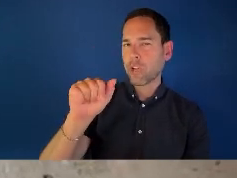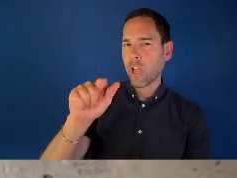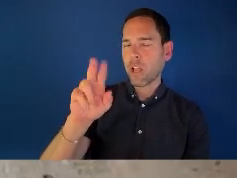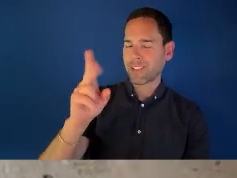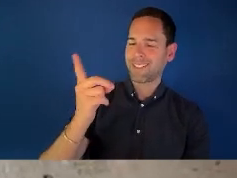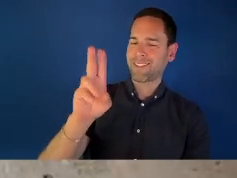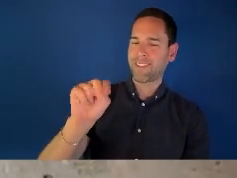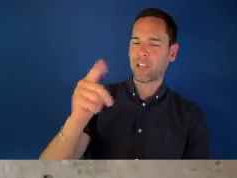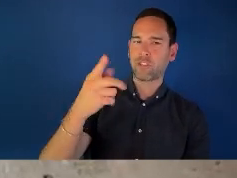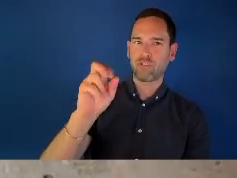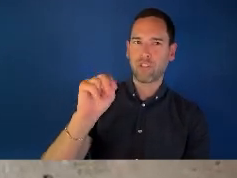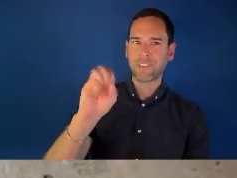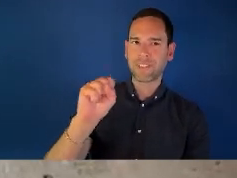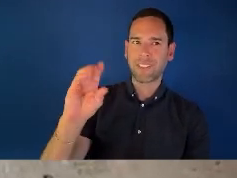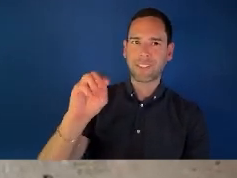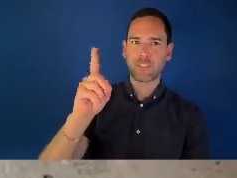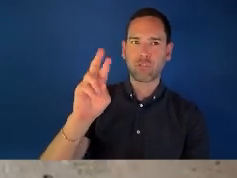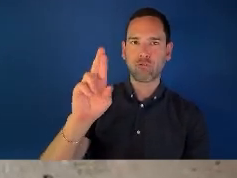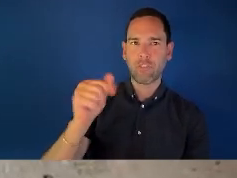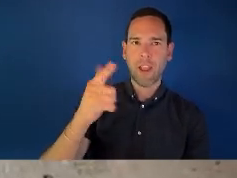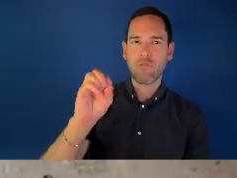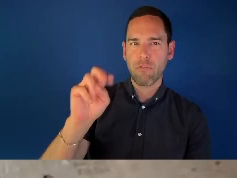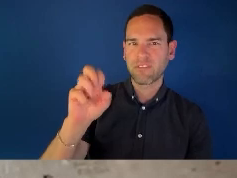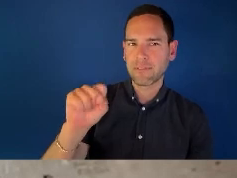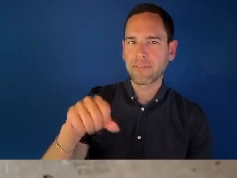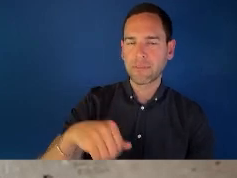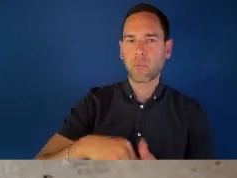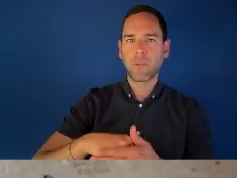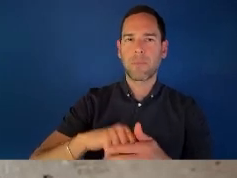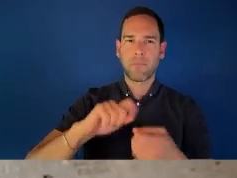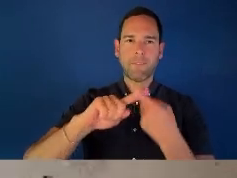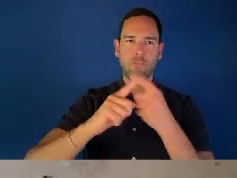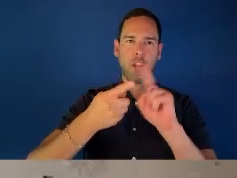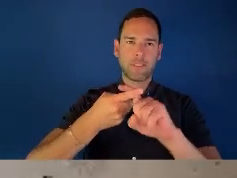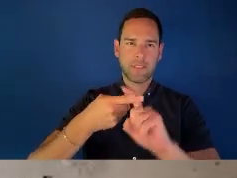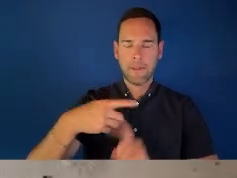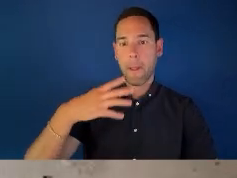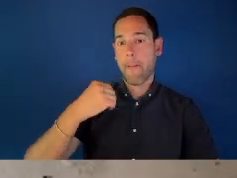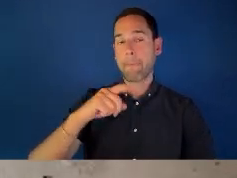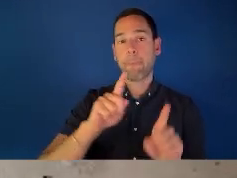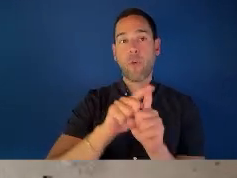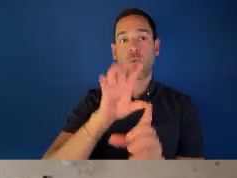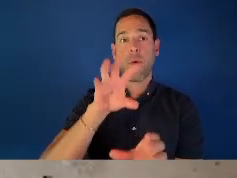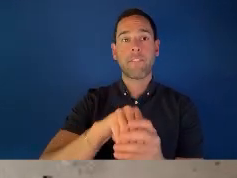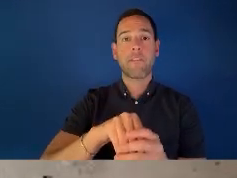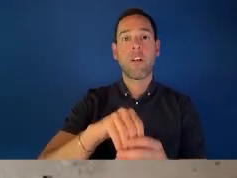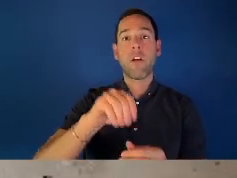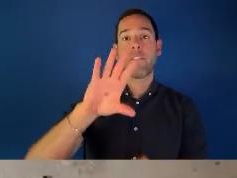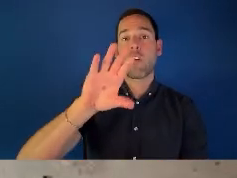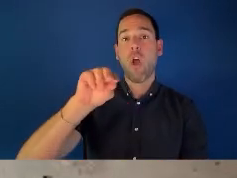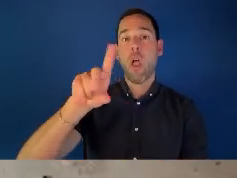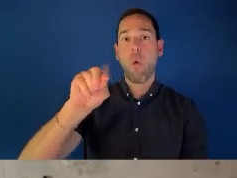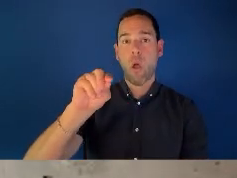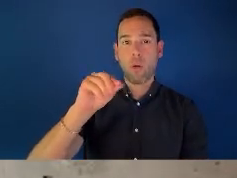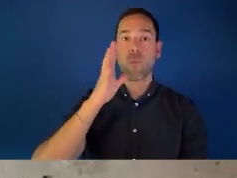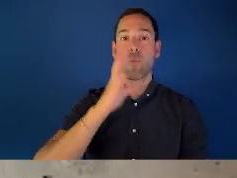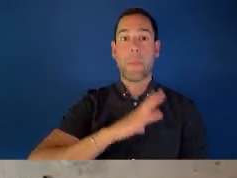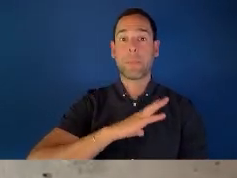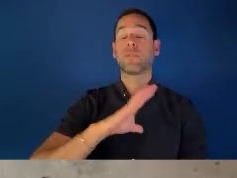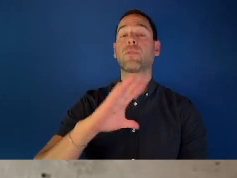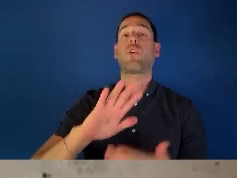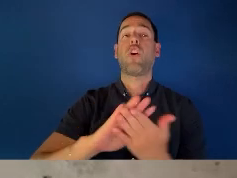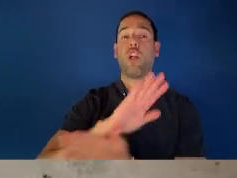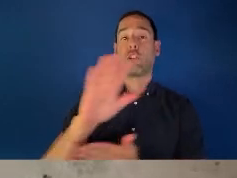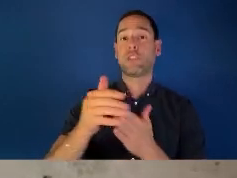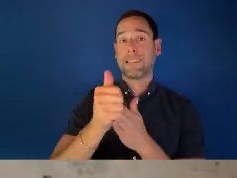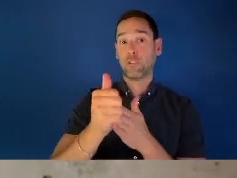in my class, I think there's about 20-ish women and women of color, and